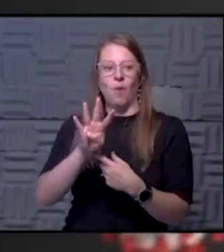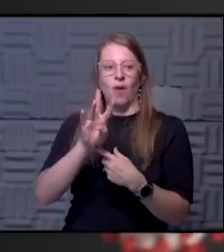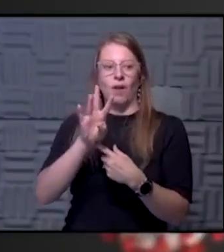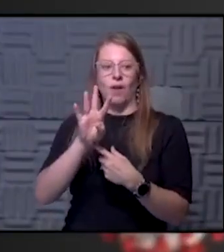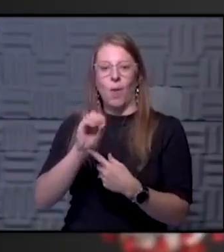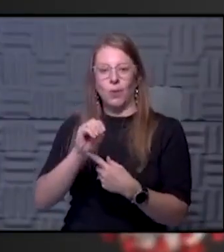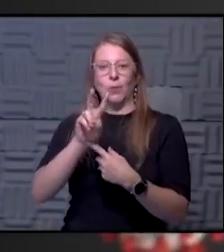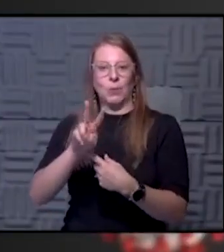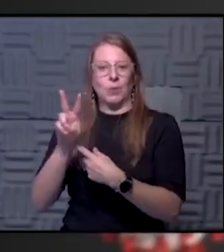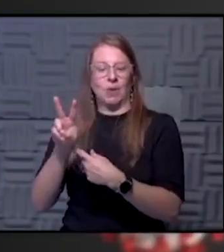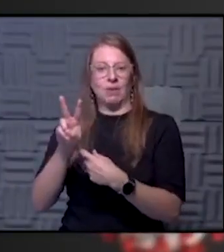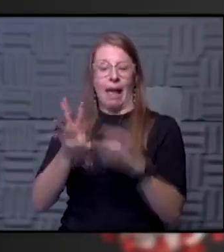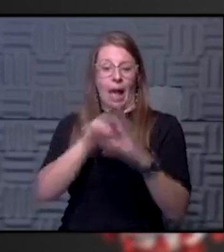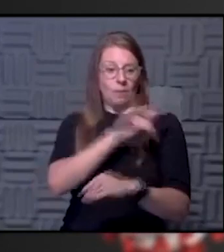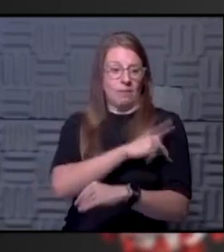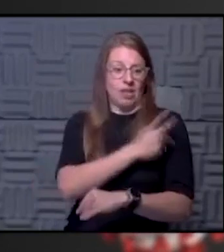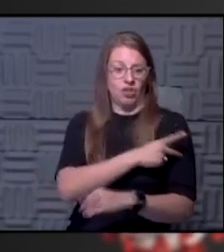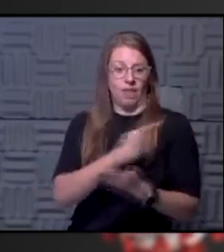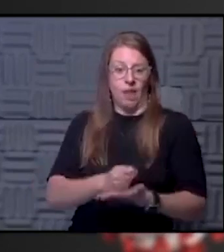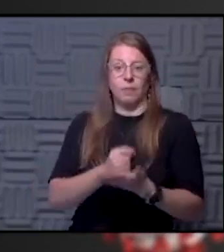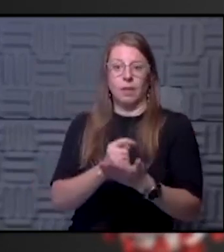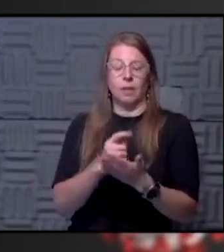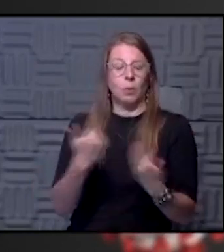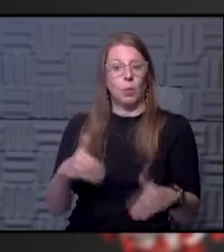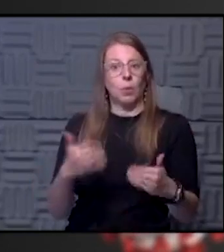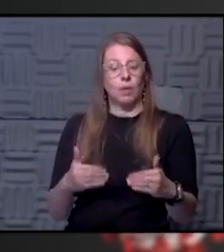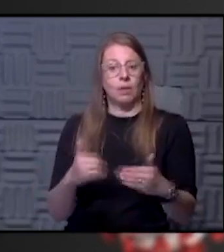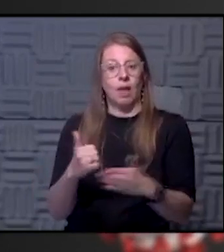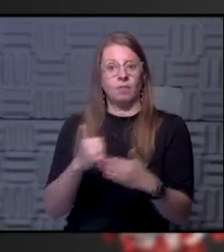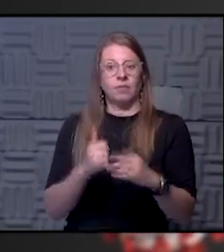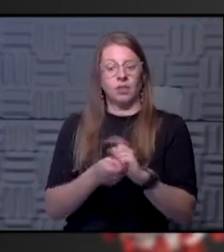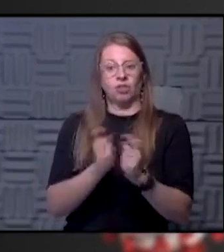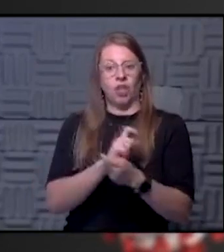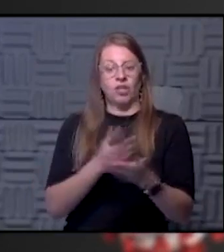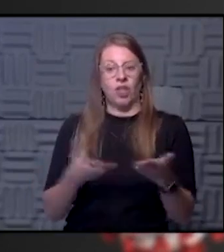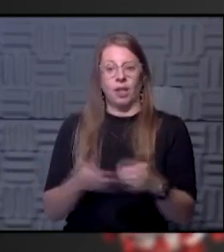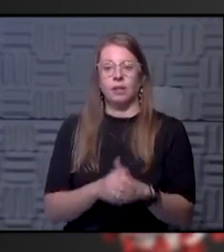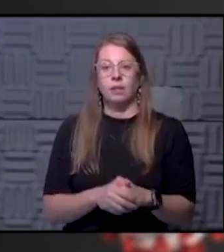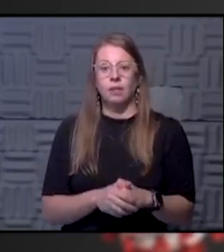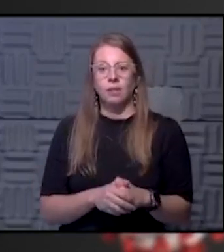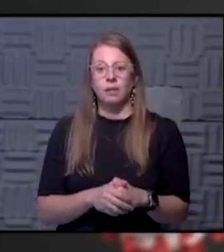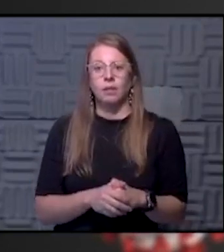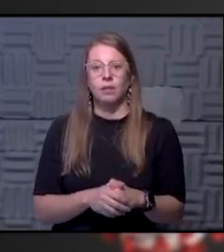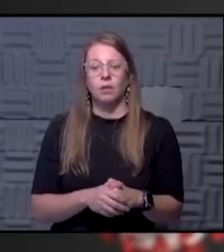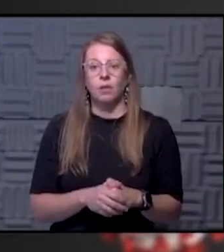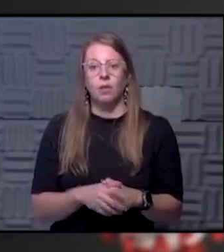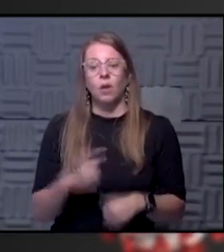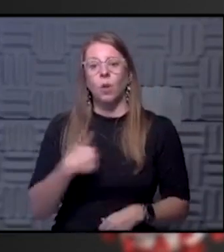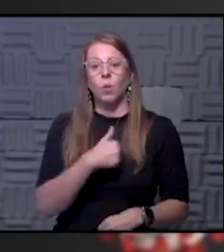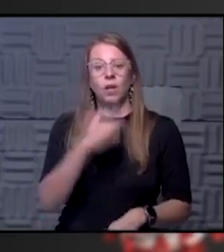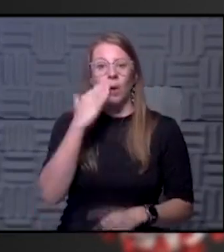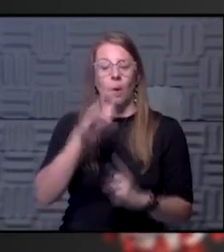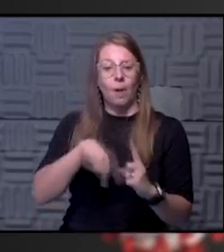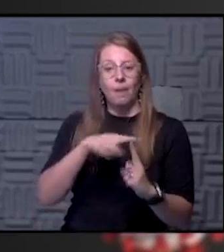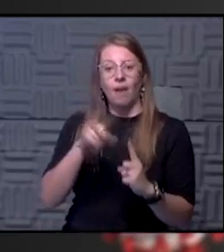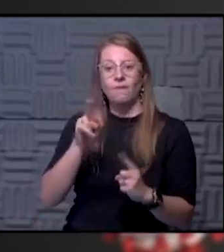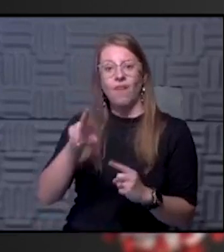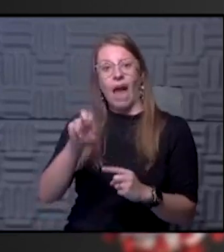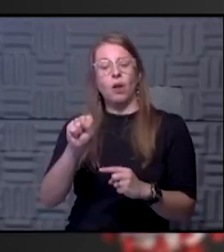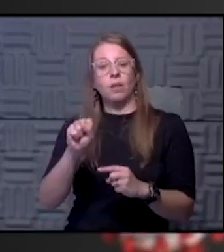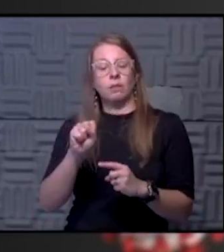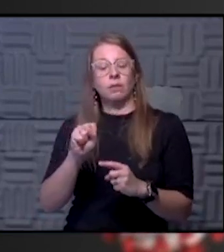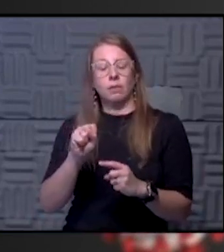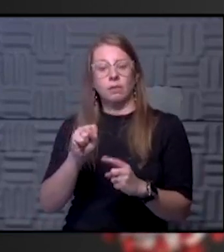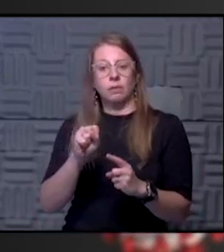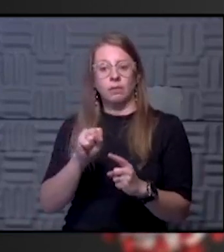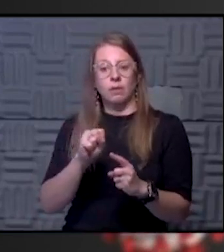Outpatient. Because outpatient therapy is a game changer for us in this trial. Yeah, I mean, what we know about what this virus does to you, I mean,